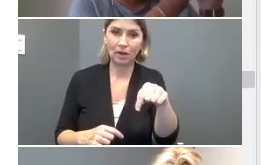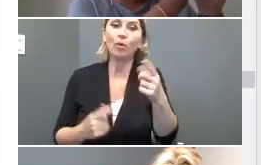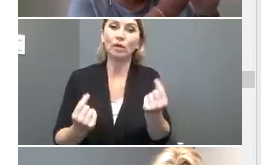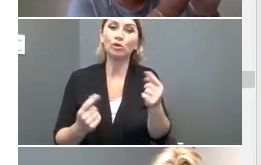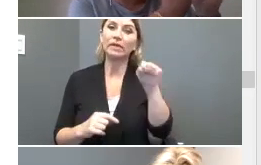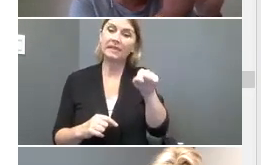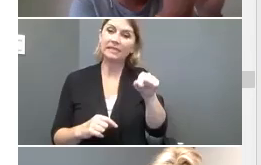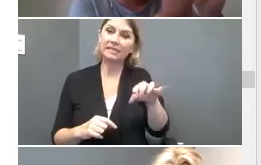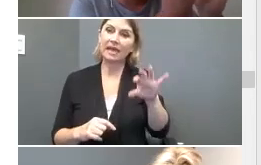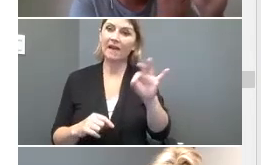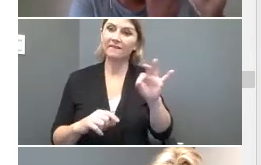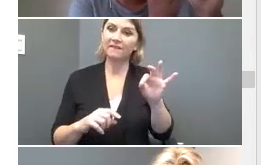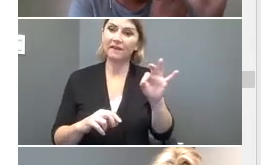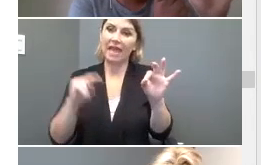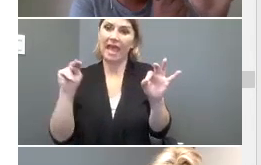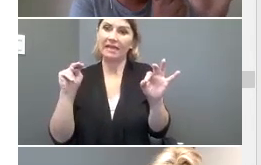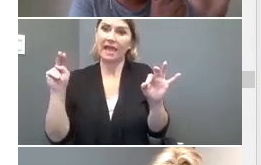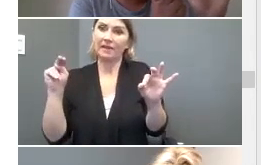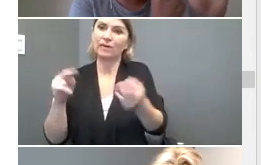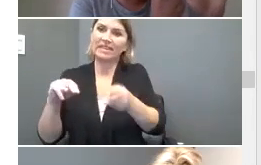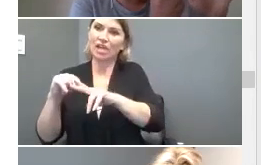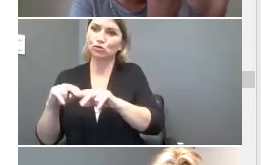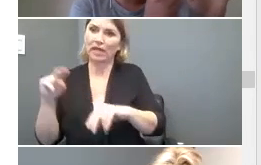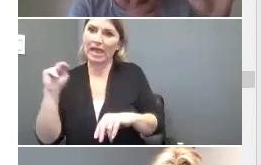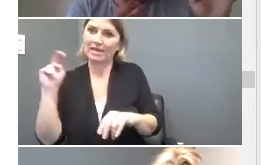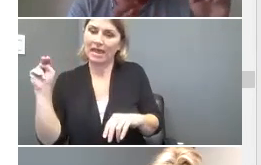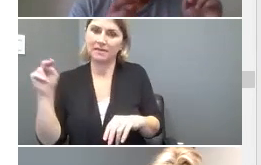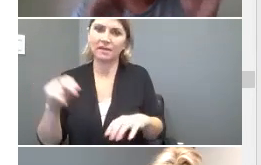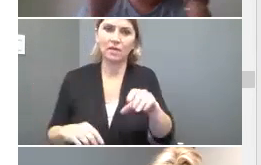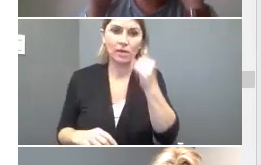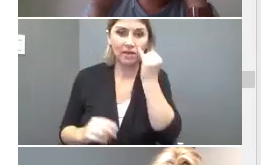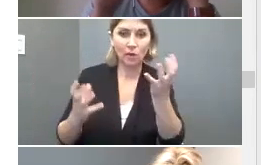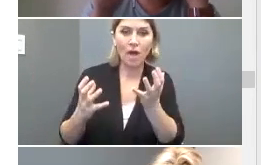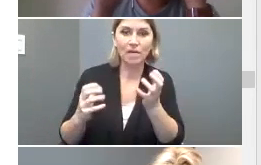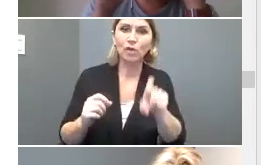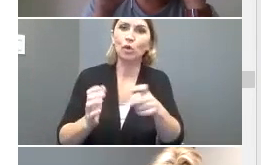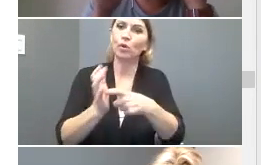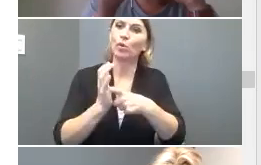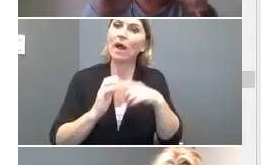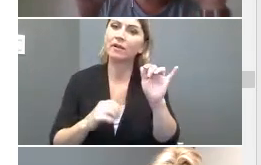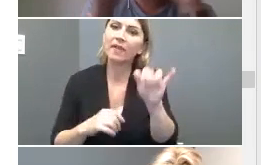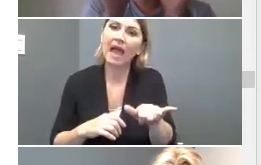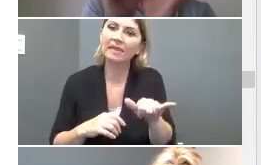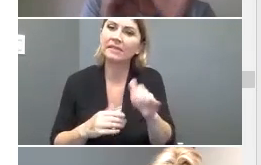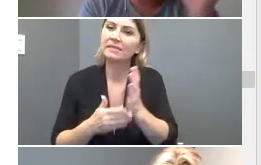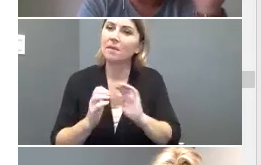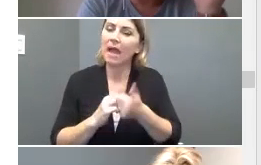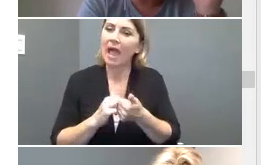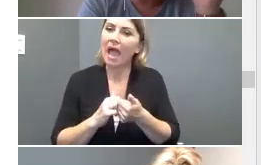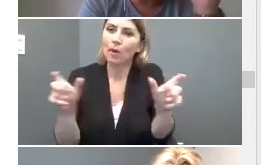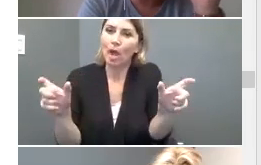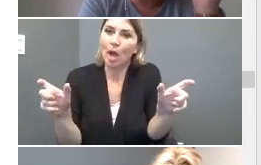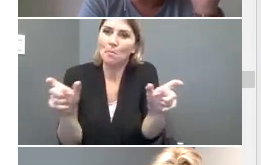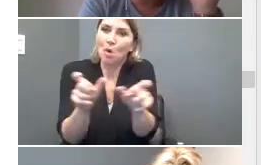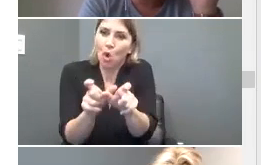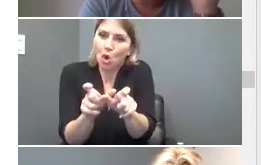help of extra two arrays. If we wanted to, we would have required that we somehow merge these two